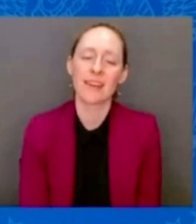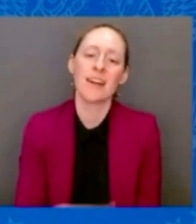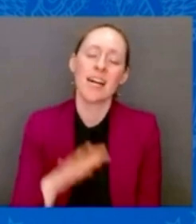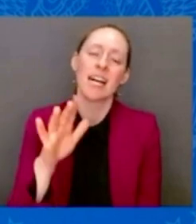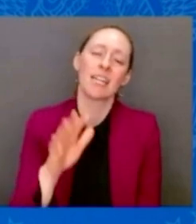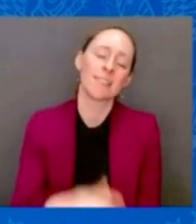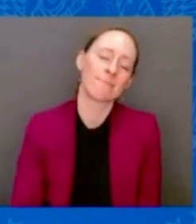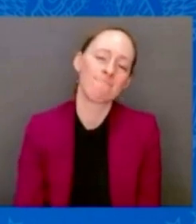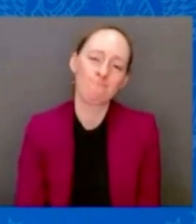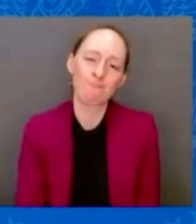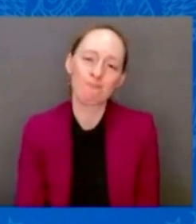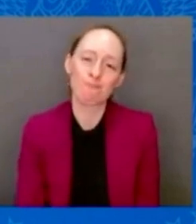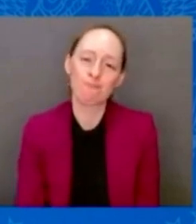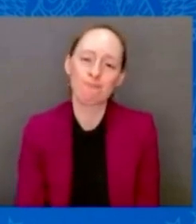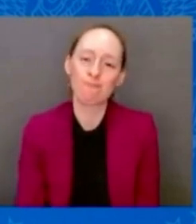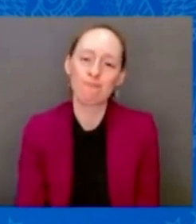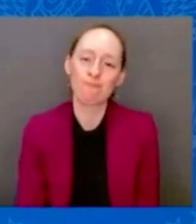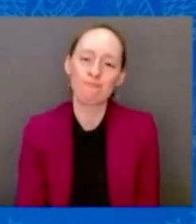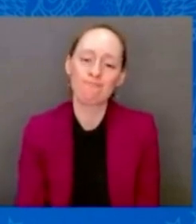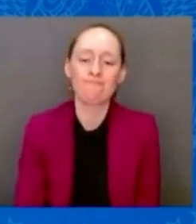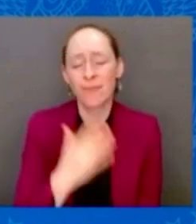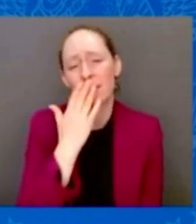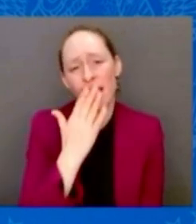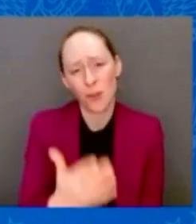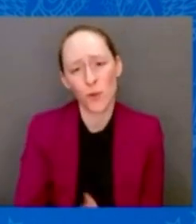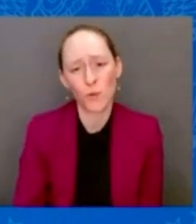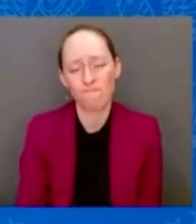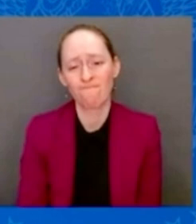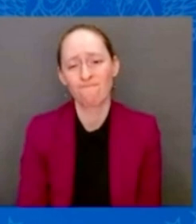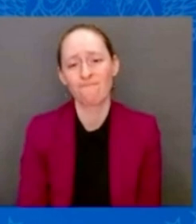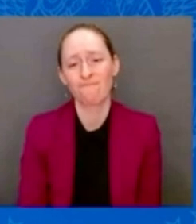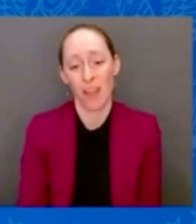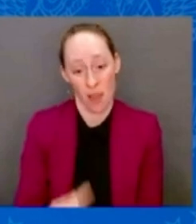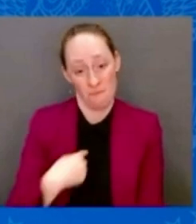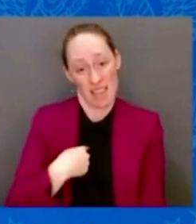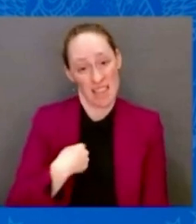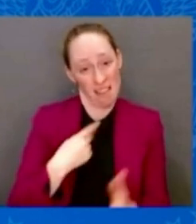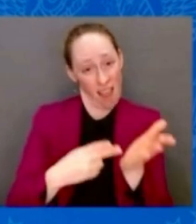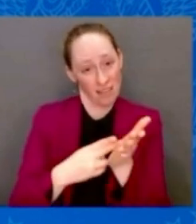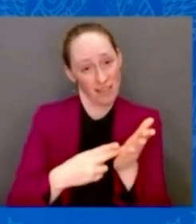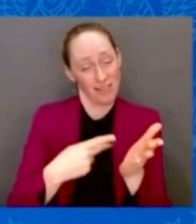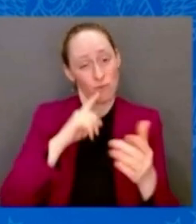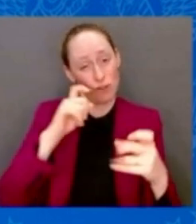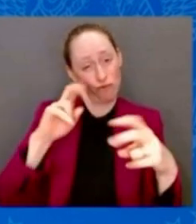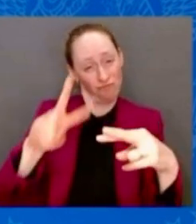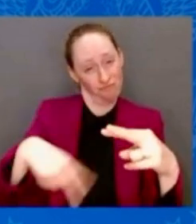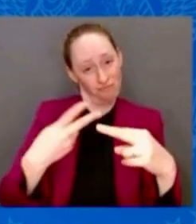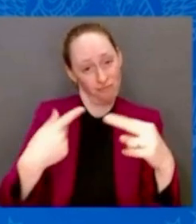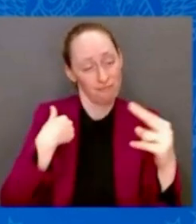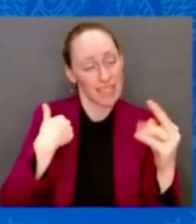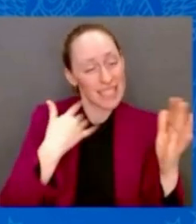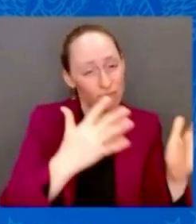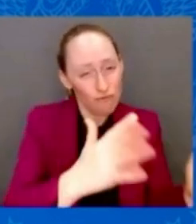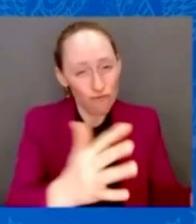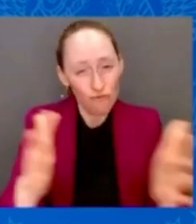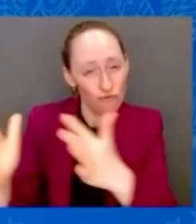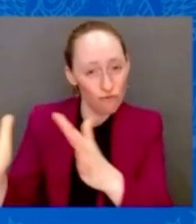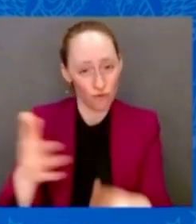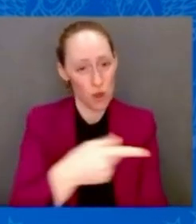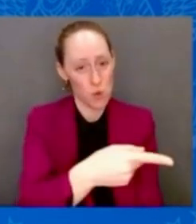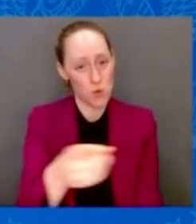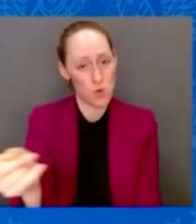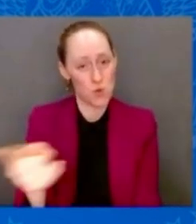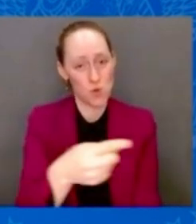thank you, but I should be clapping for you. When I served in the Senate, I fought to create the Safer